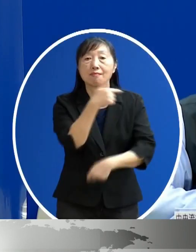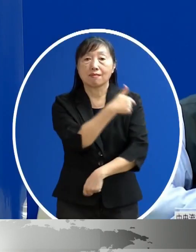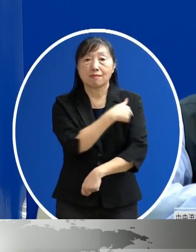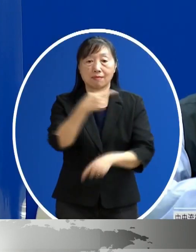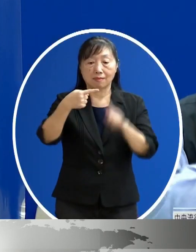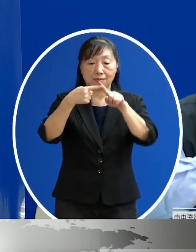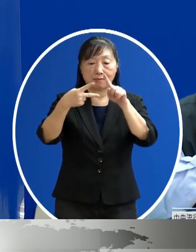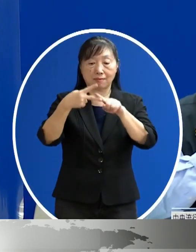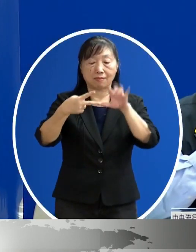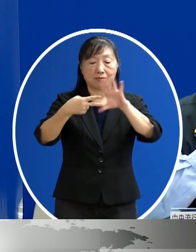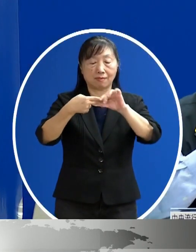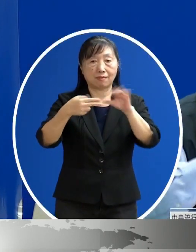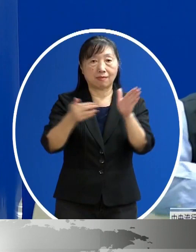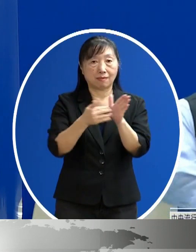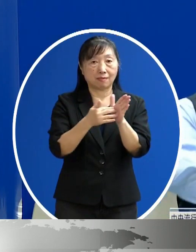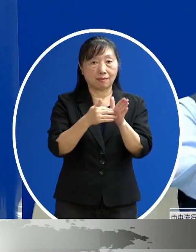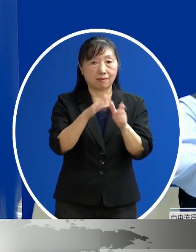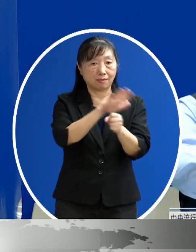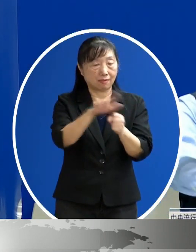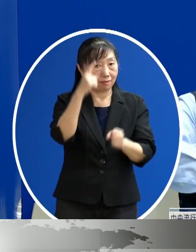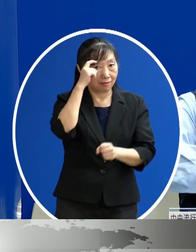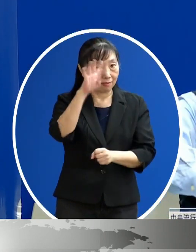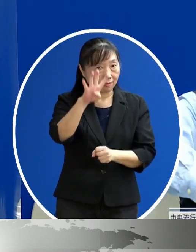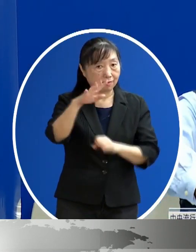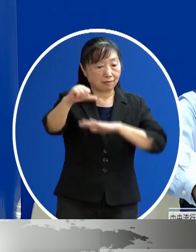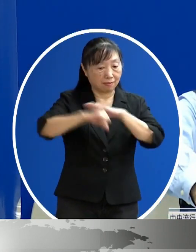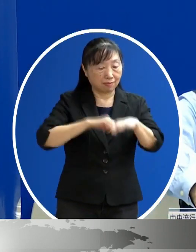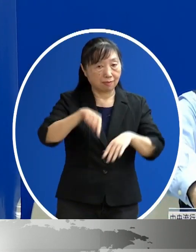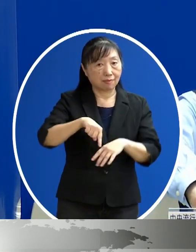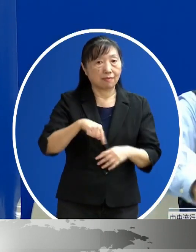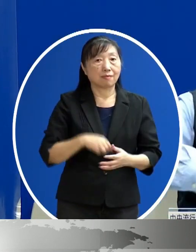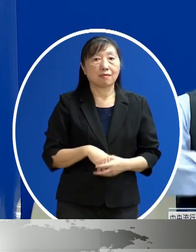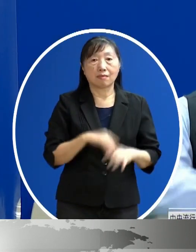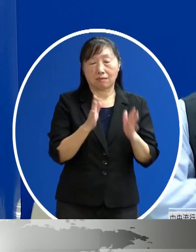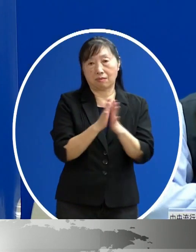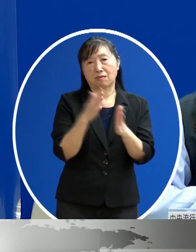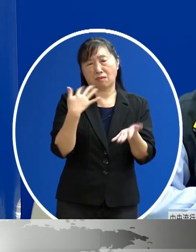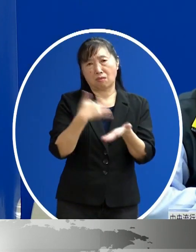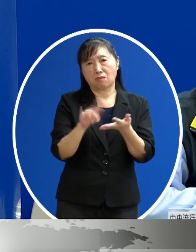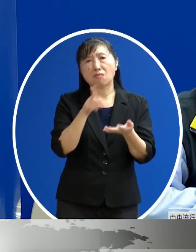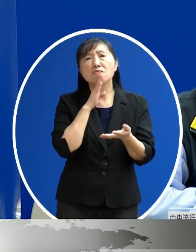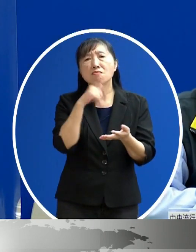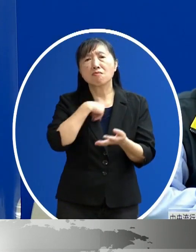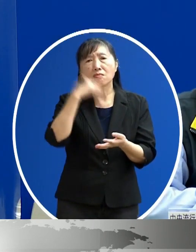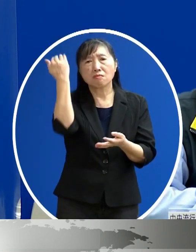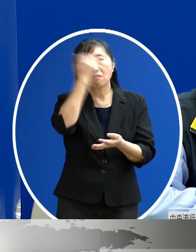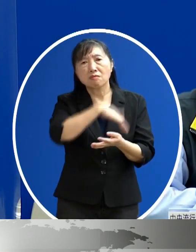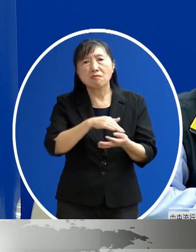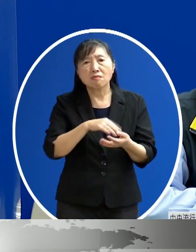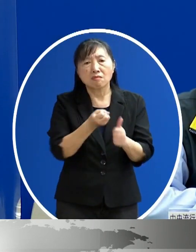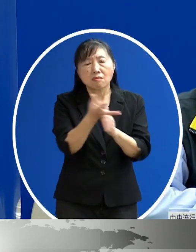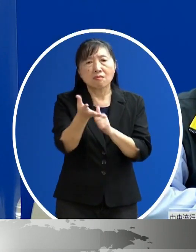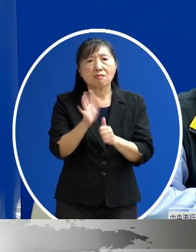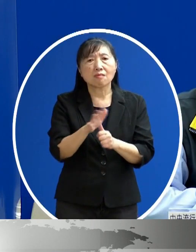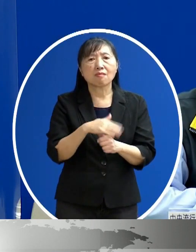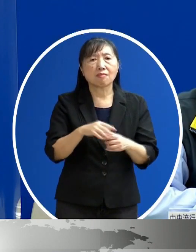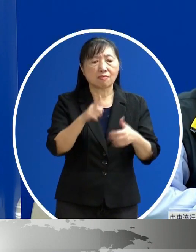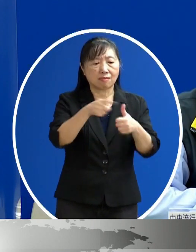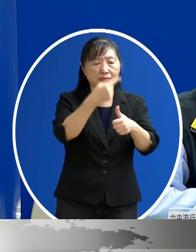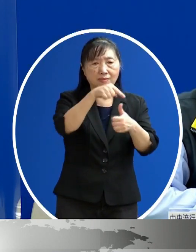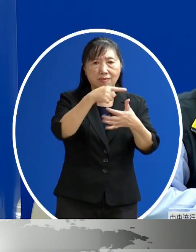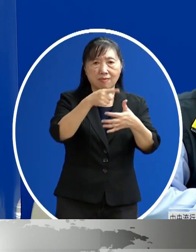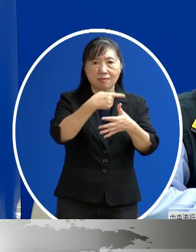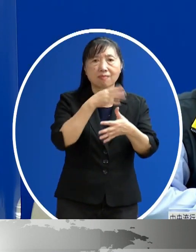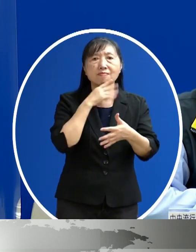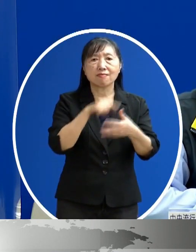cumulative total of 19 breakthrough cases from overseas, and among these 19 cases, 8 have received the Pfizer vaccine,